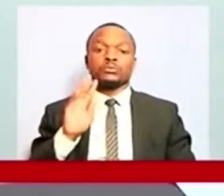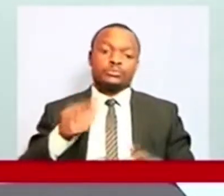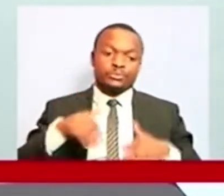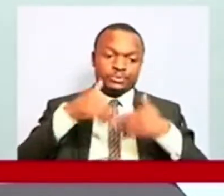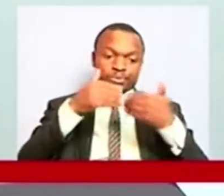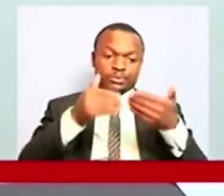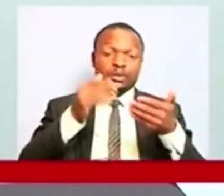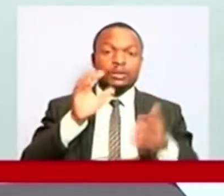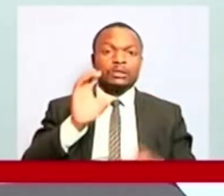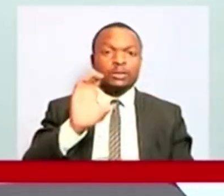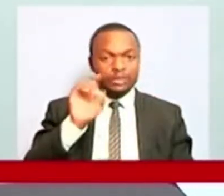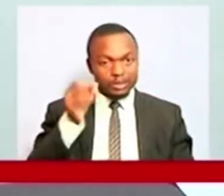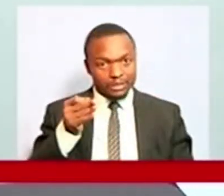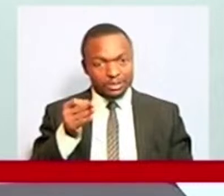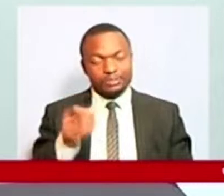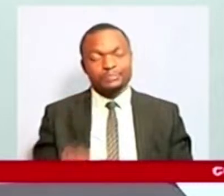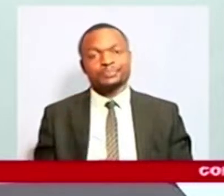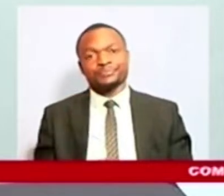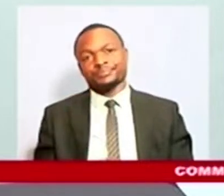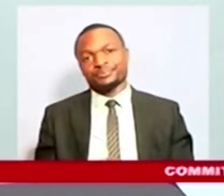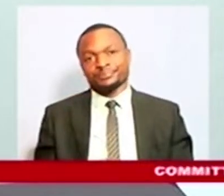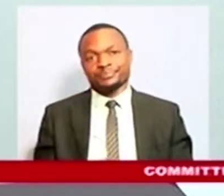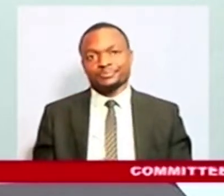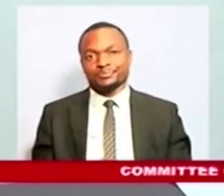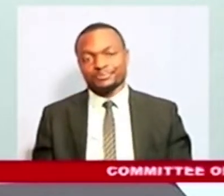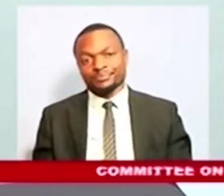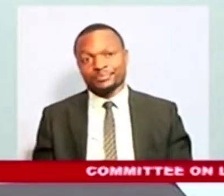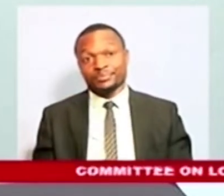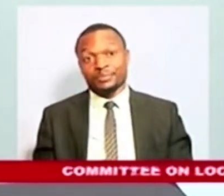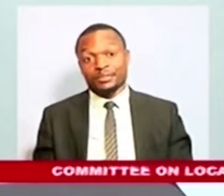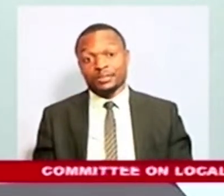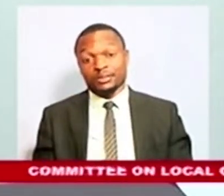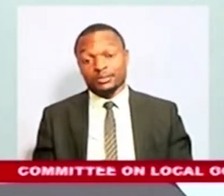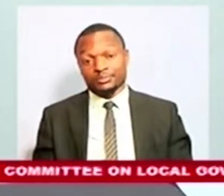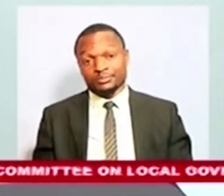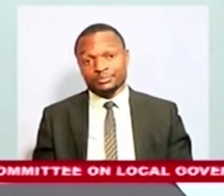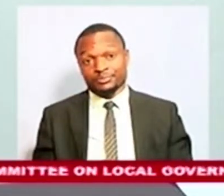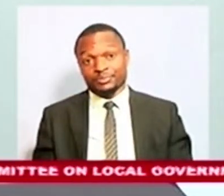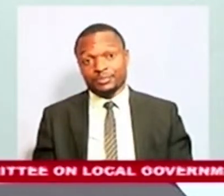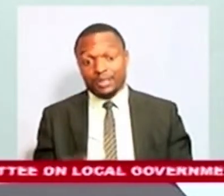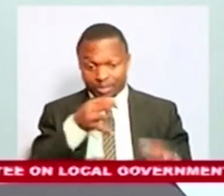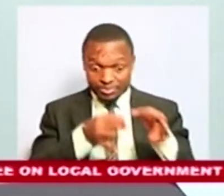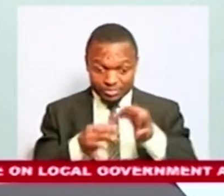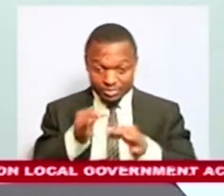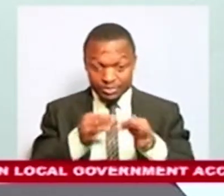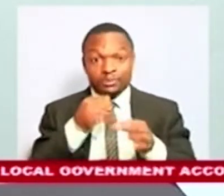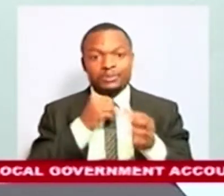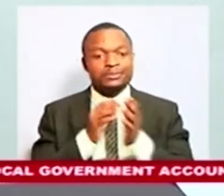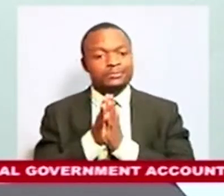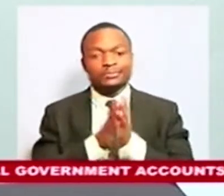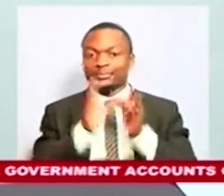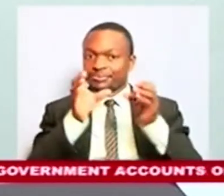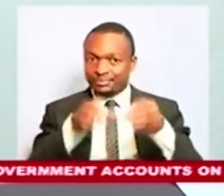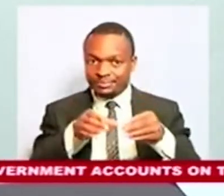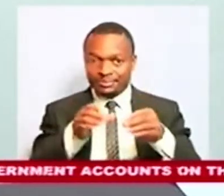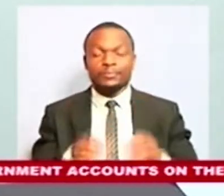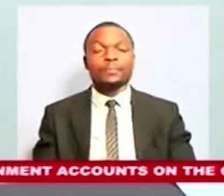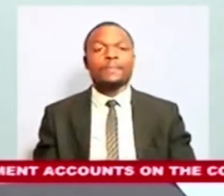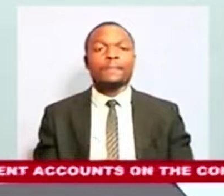CDF? Yeah, that is maybe the summary of the interest of the committee.